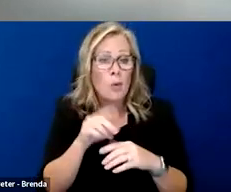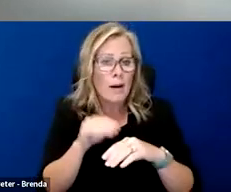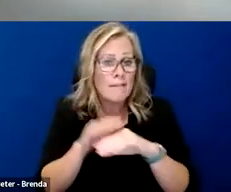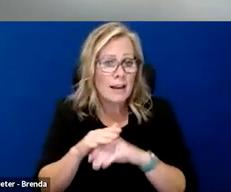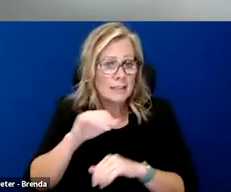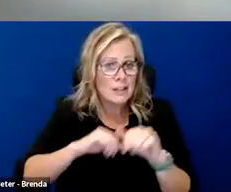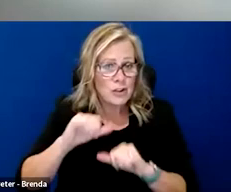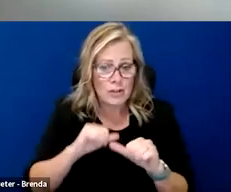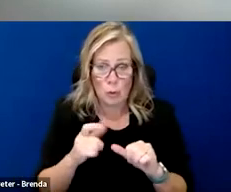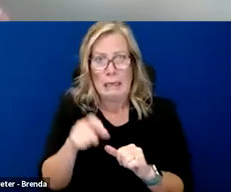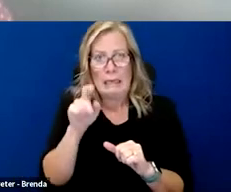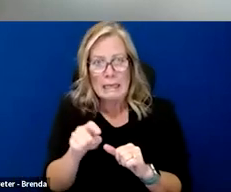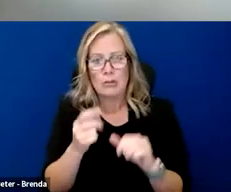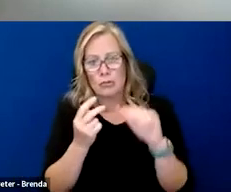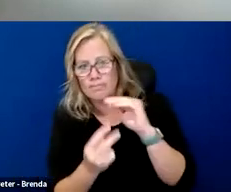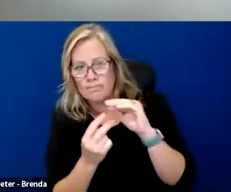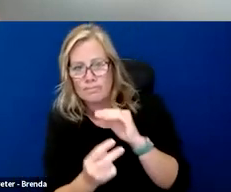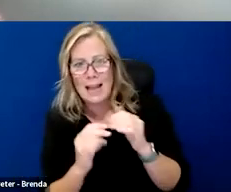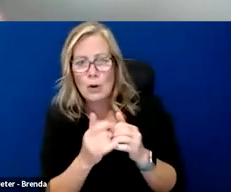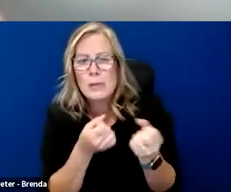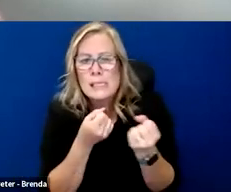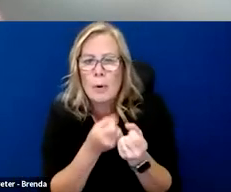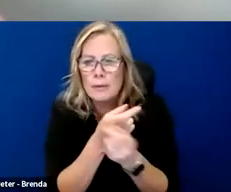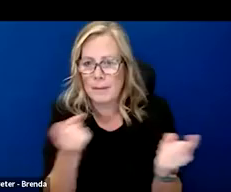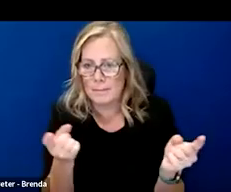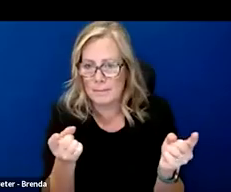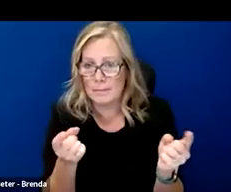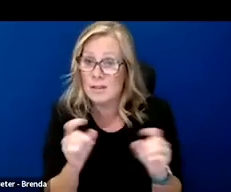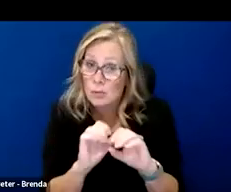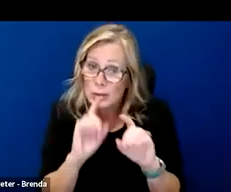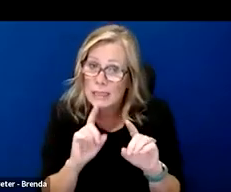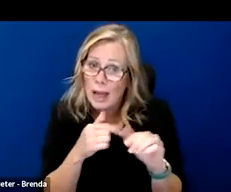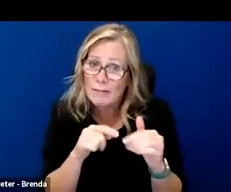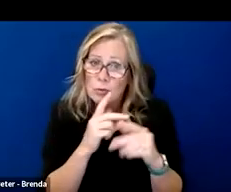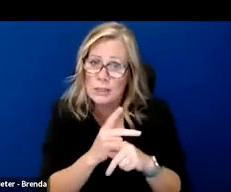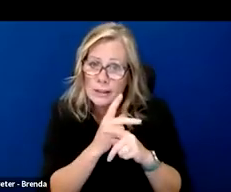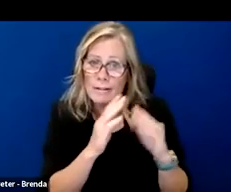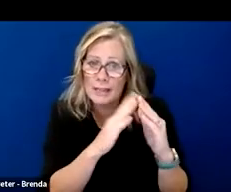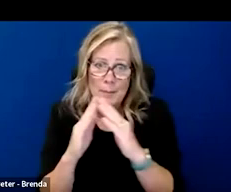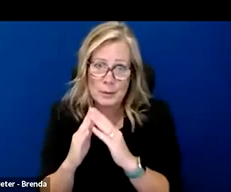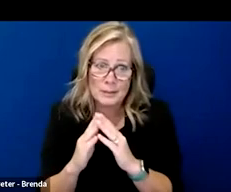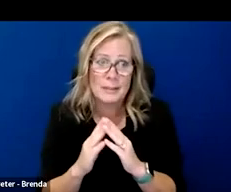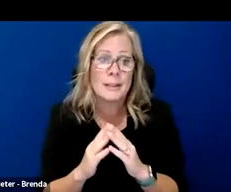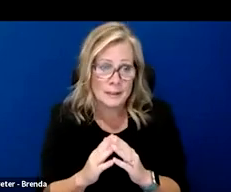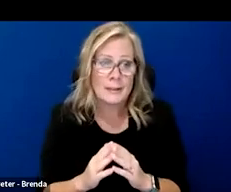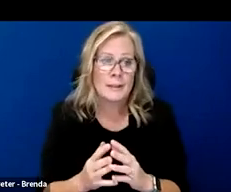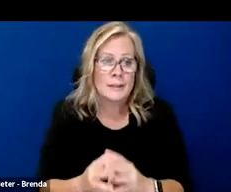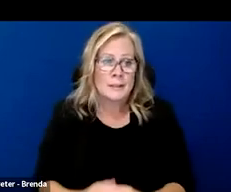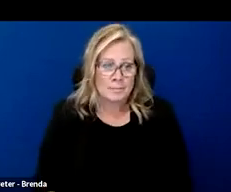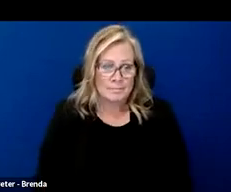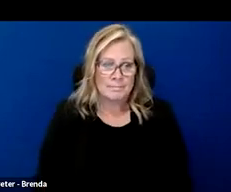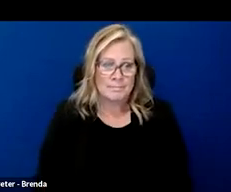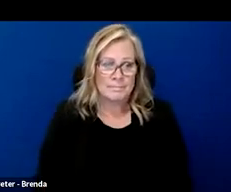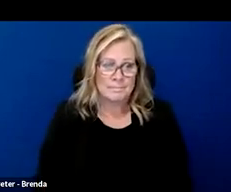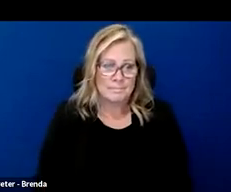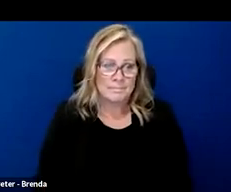to what those risk factors are and what we can do about that as a society. Yeah, thank you for outlining some of what